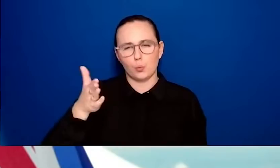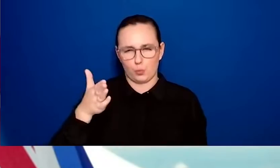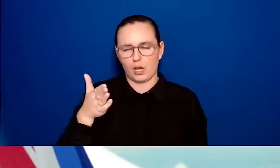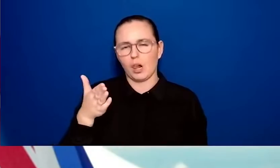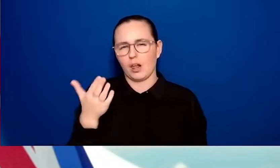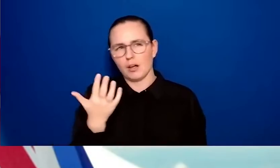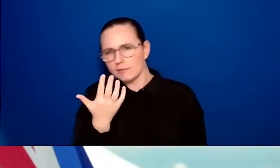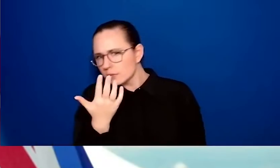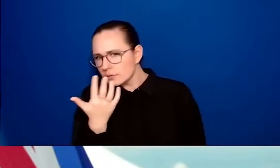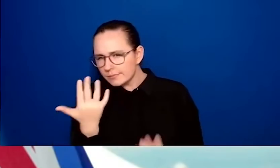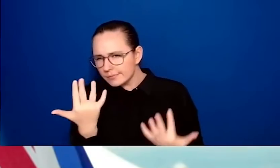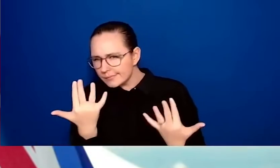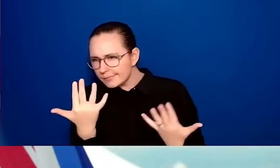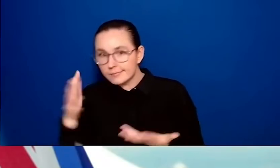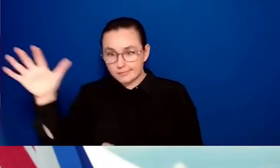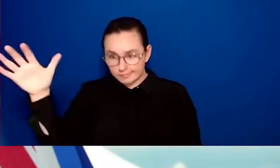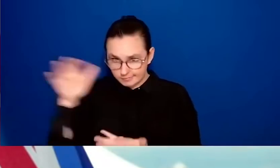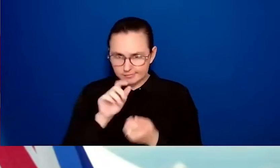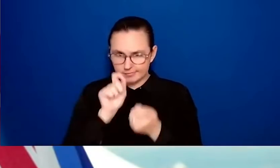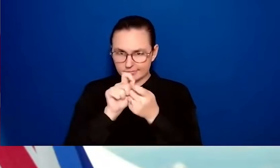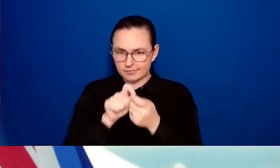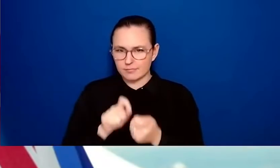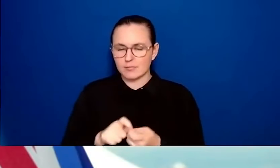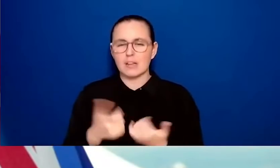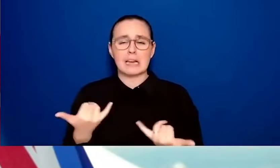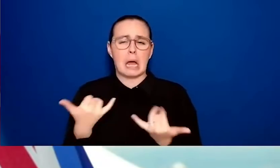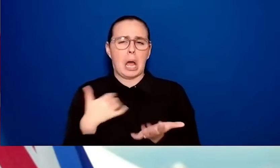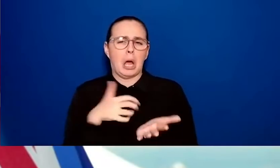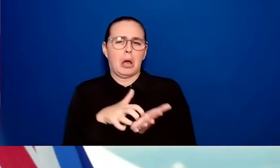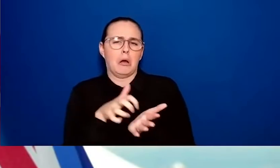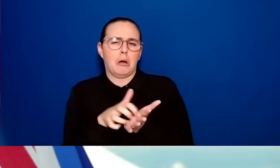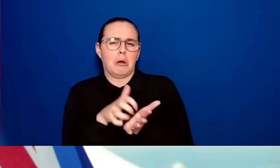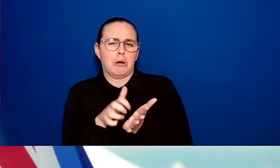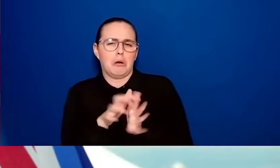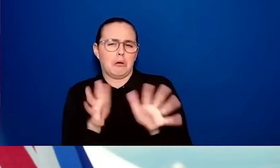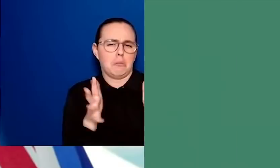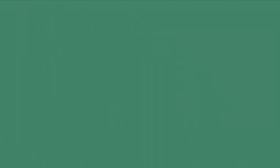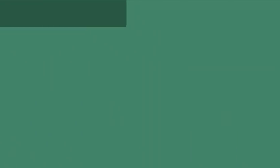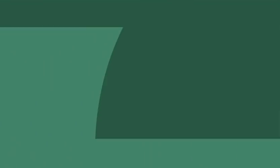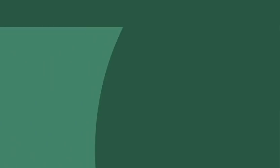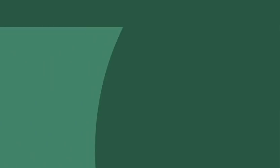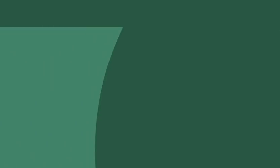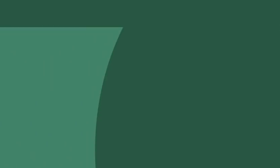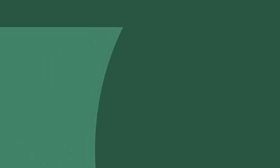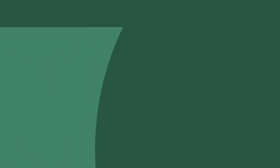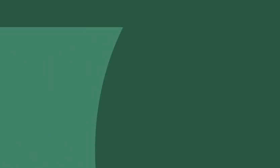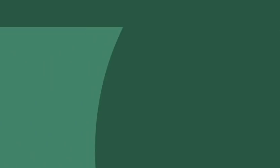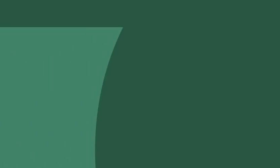precision on that. But it's a significant number and certainly north of 100,000 people.